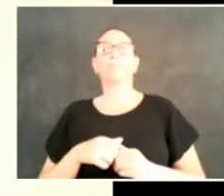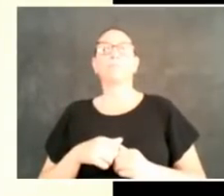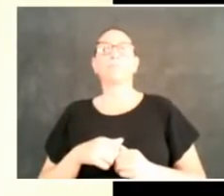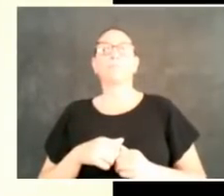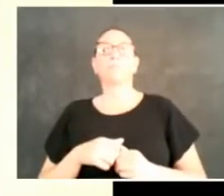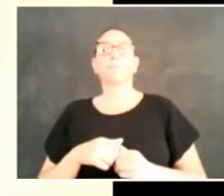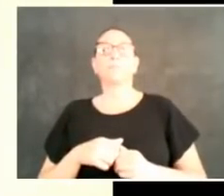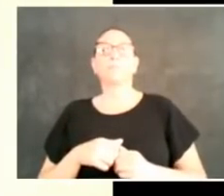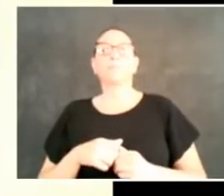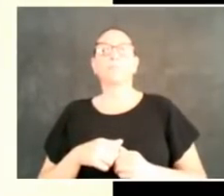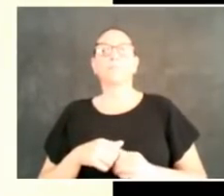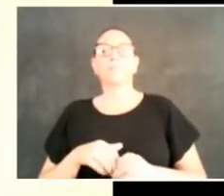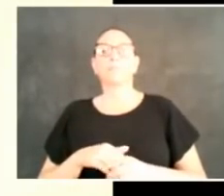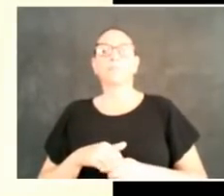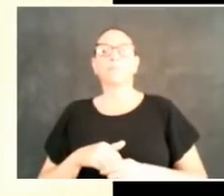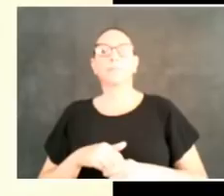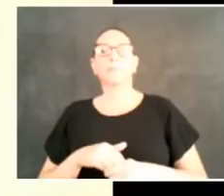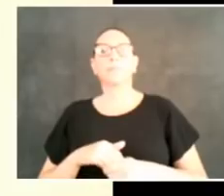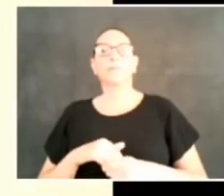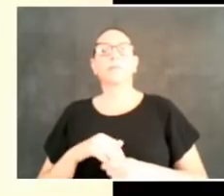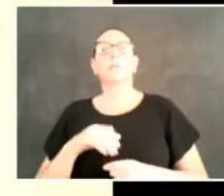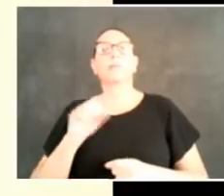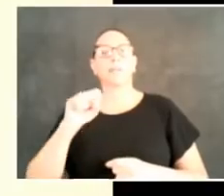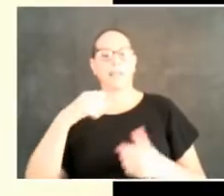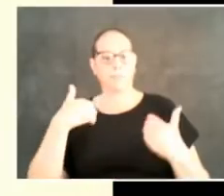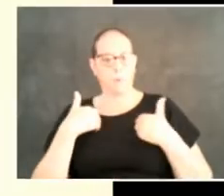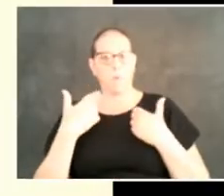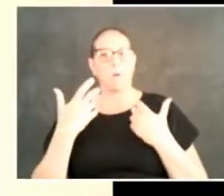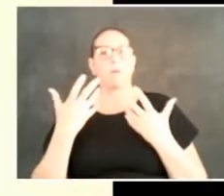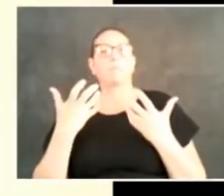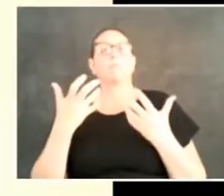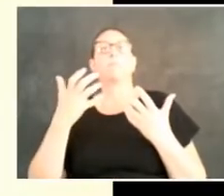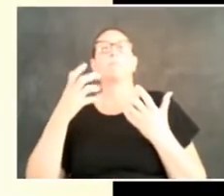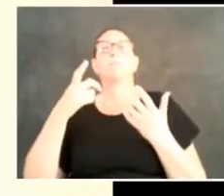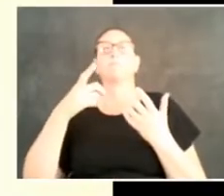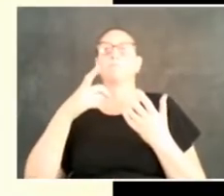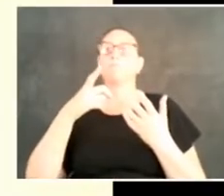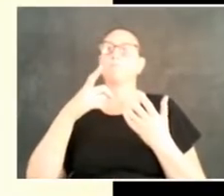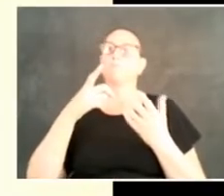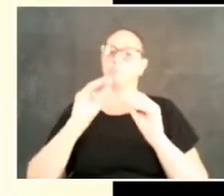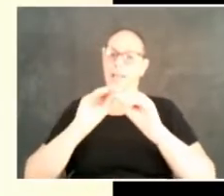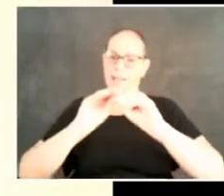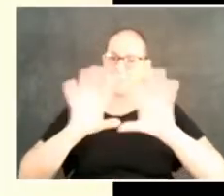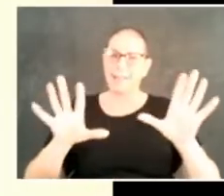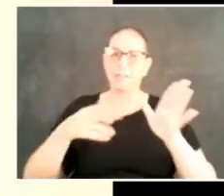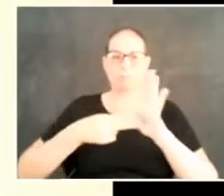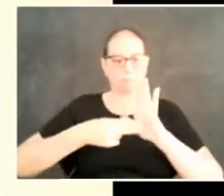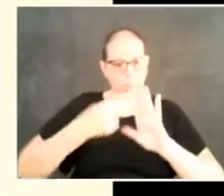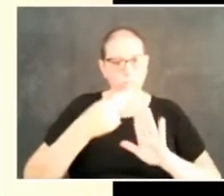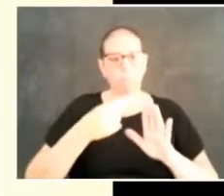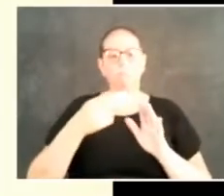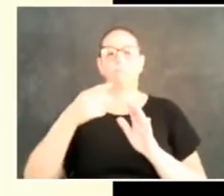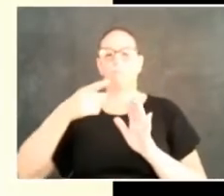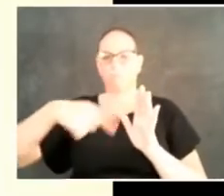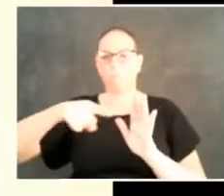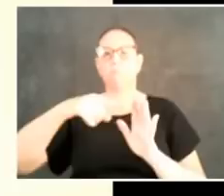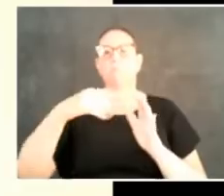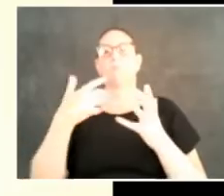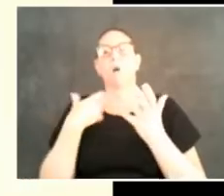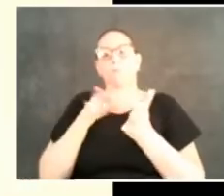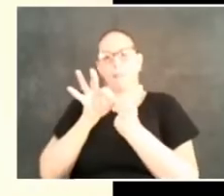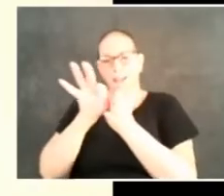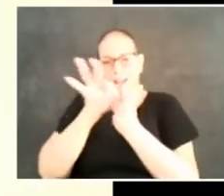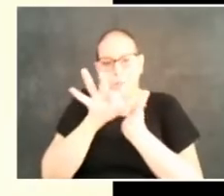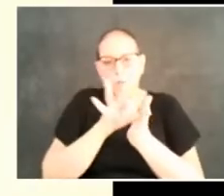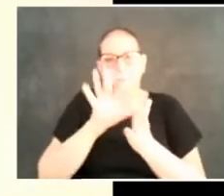obviously committed to transparency and ensuring that all New Yorkers are counted during this pandemic, and we will work